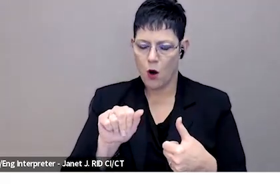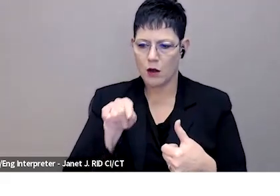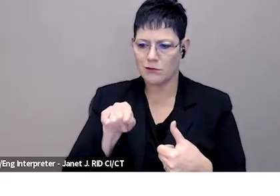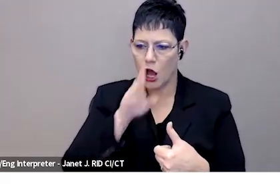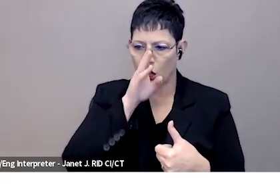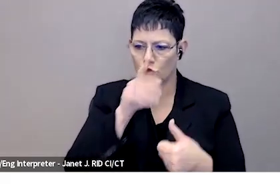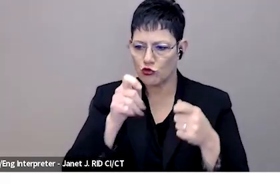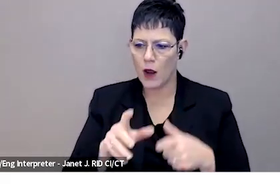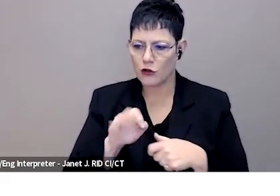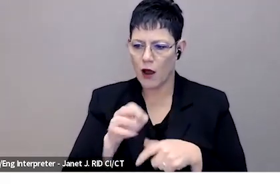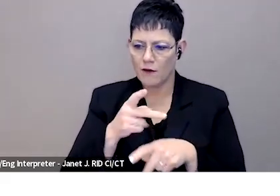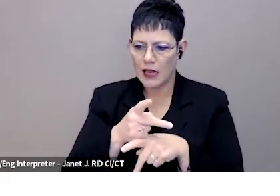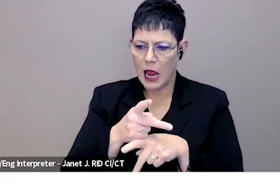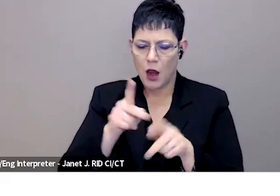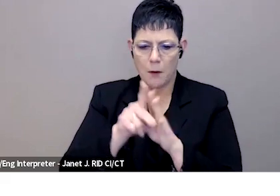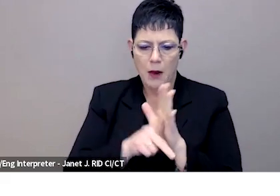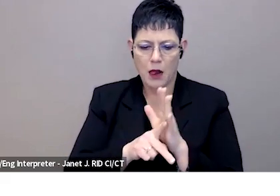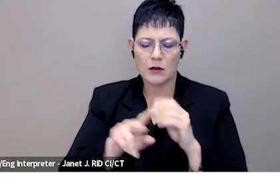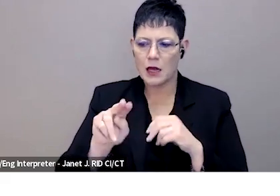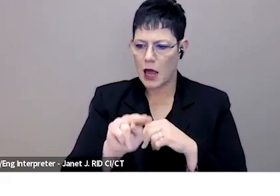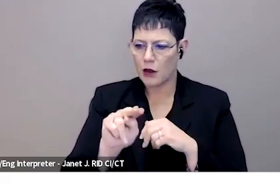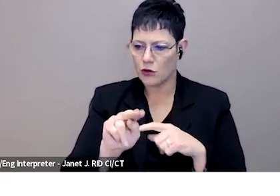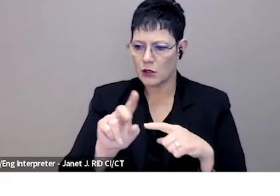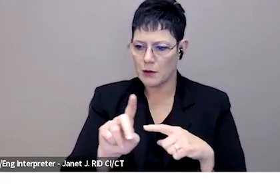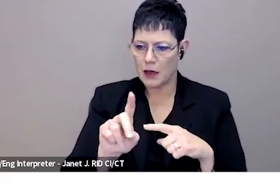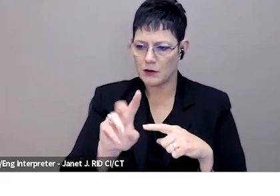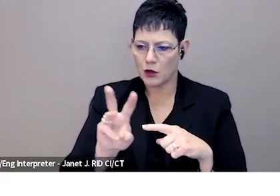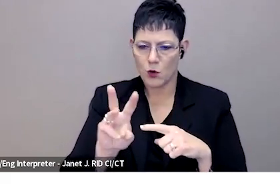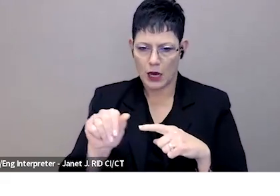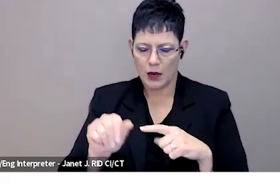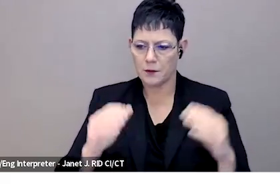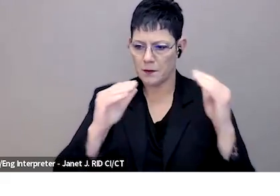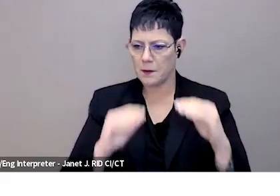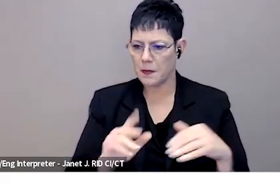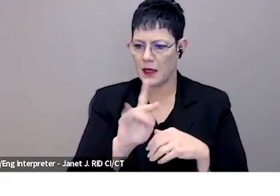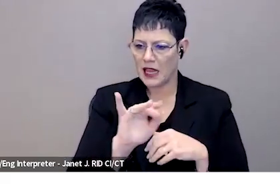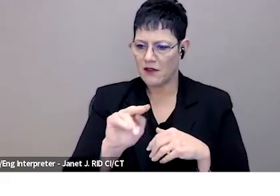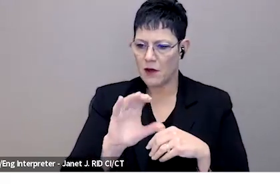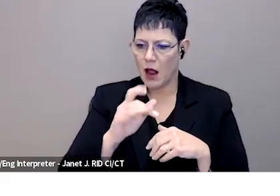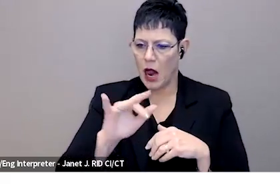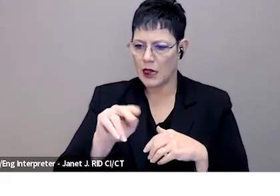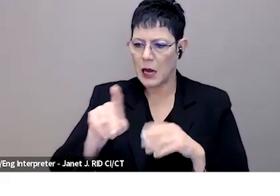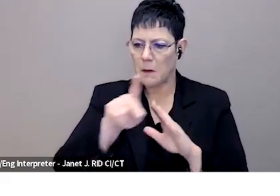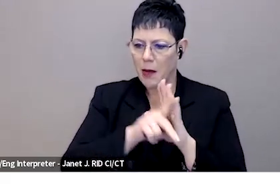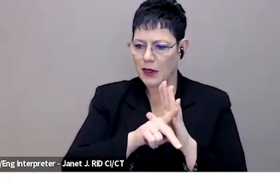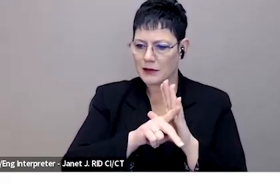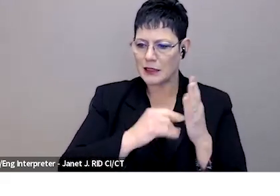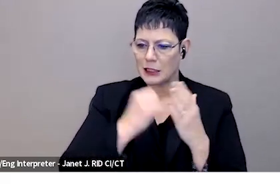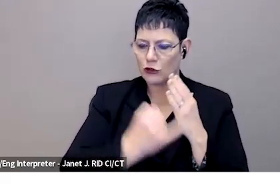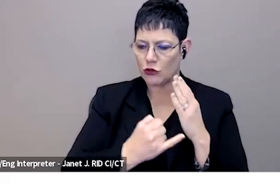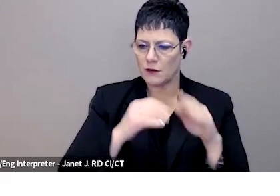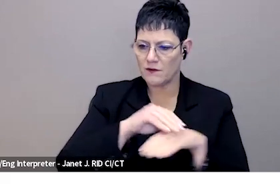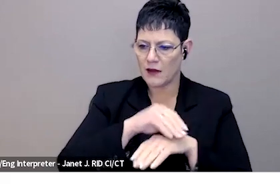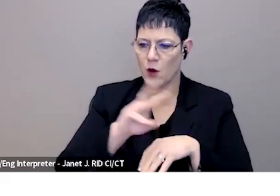the National Domestic Workers Alliance, Kevin Coughlin, Policy Initiatives Advisor, Executive,